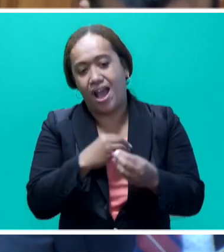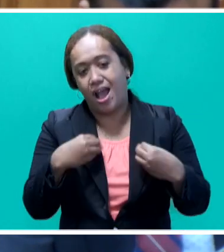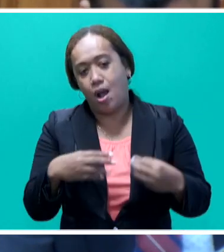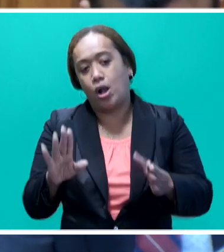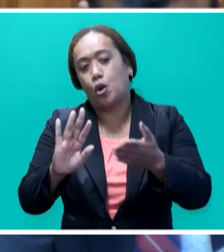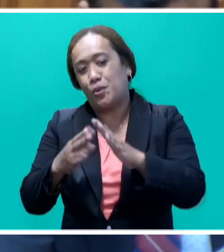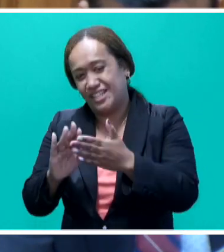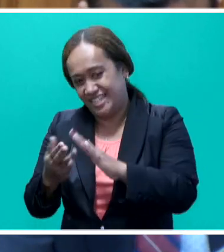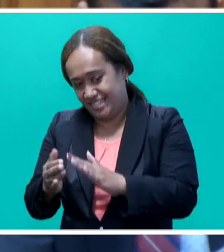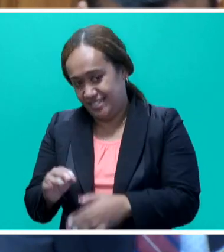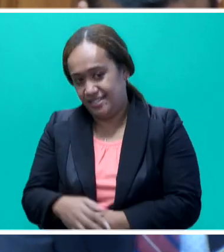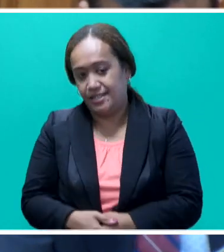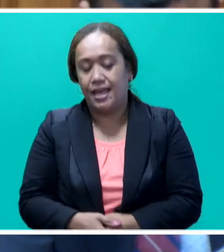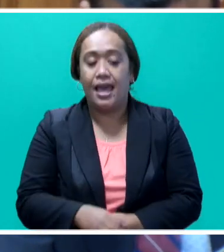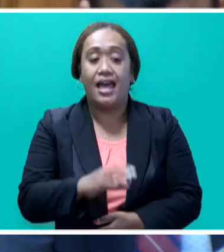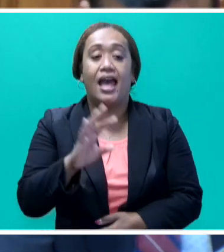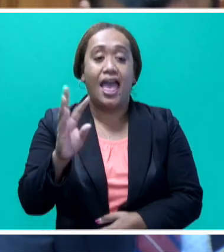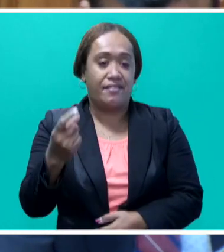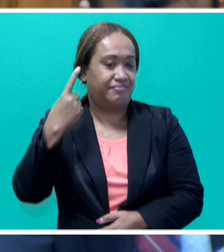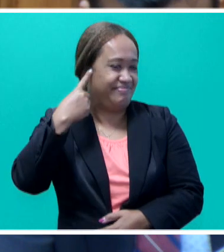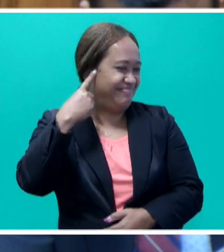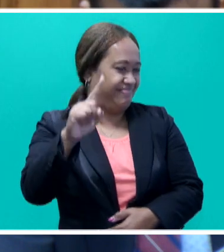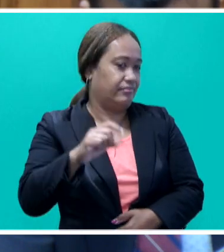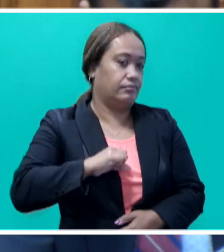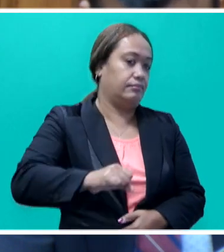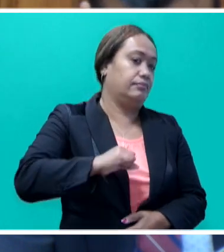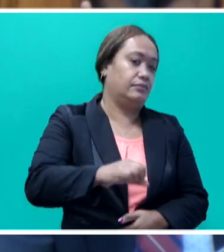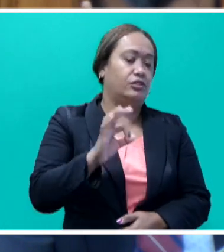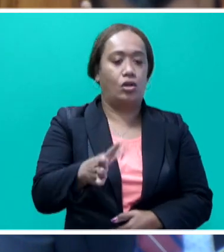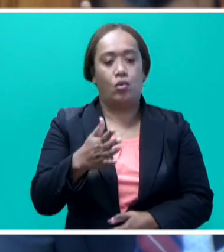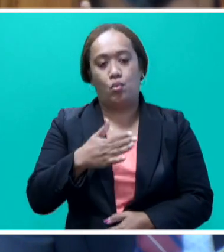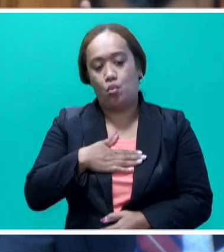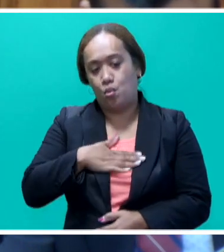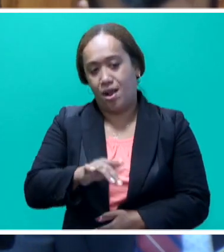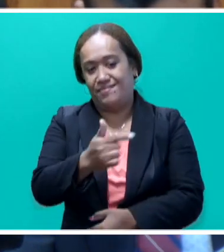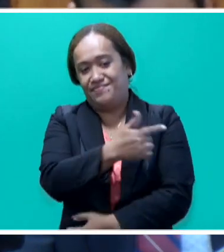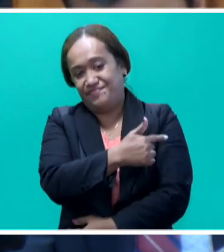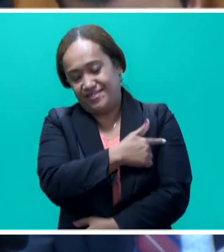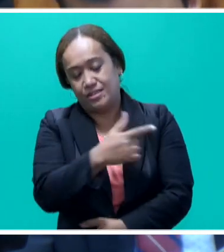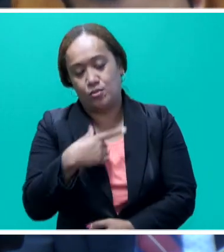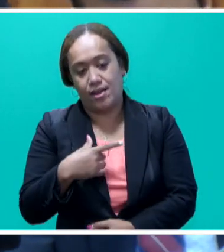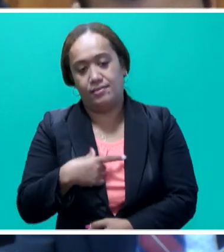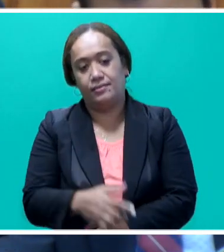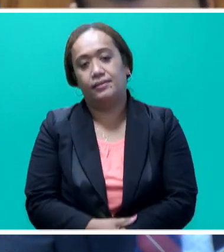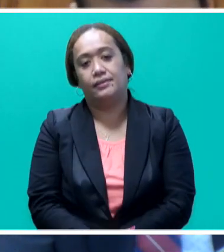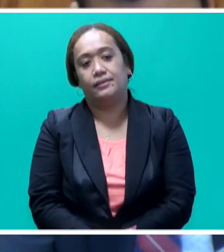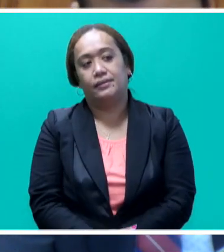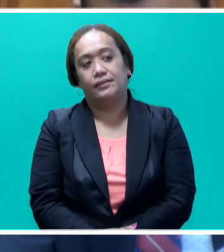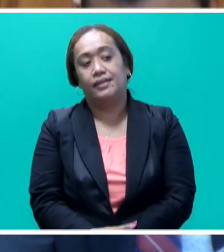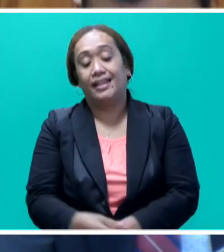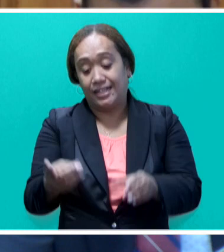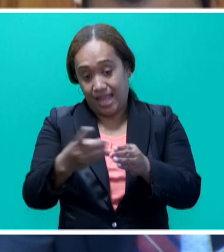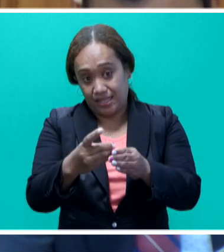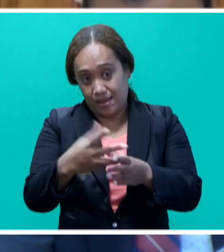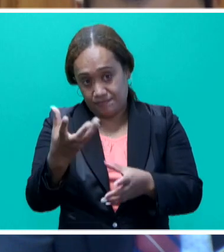that are resisting the mechanisms for our people to be able to receive life through being vaccinated, and the data that we